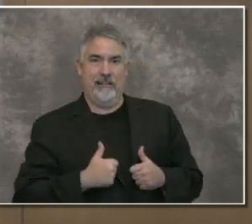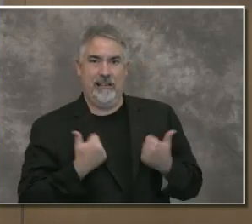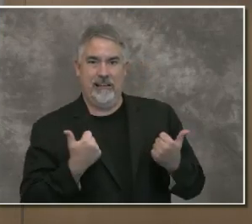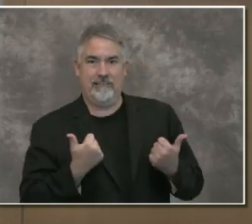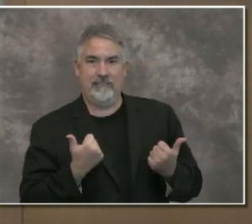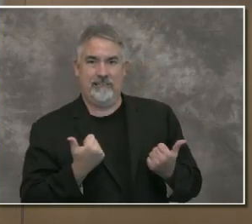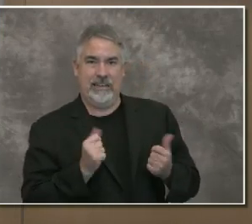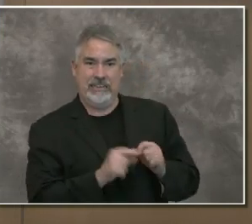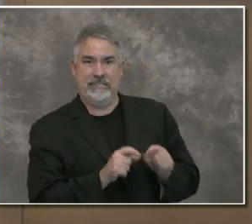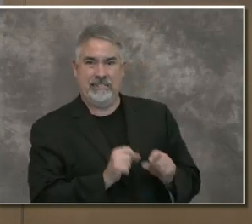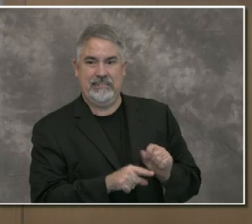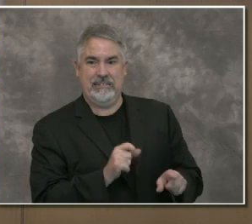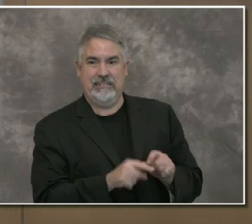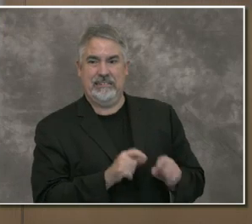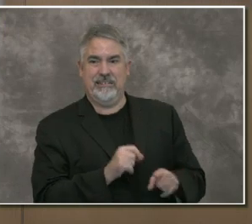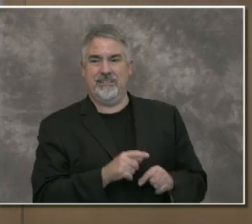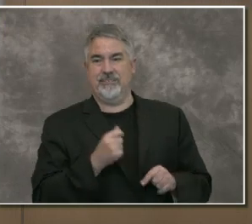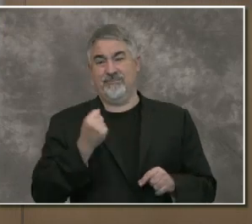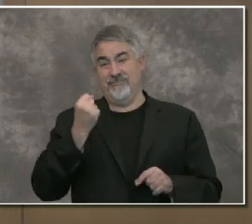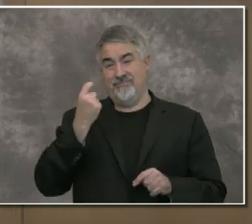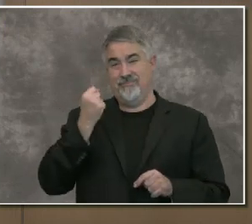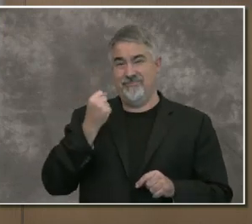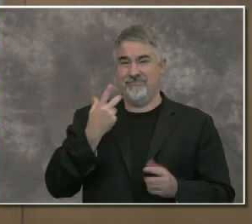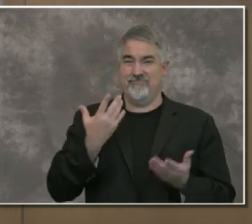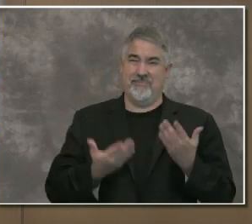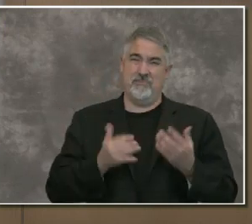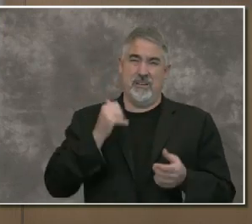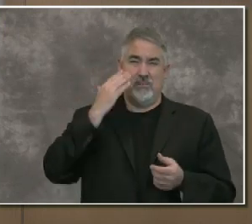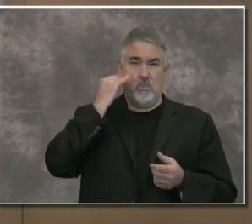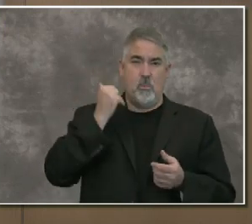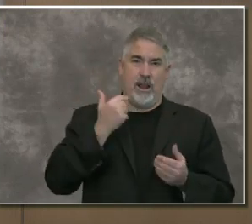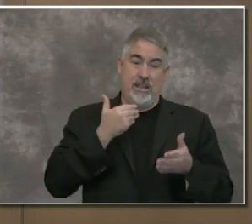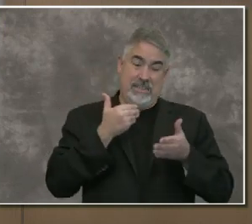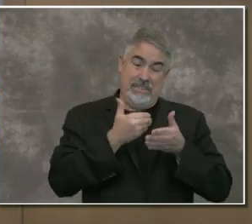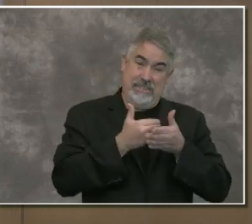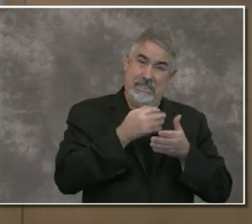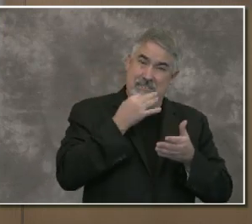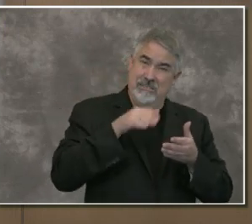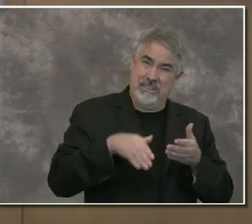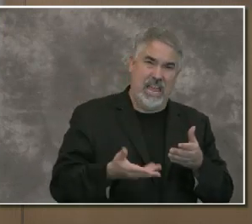incidence, I can see that perhaps a judgment might have been made that